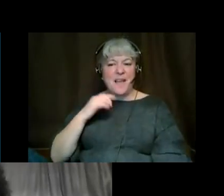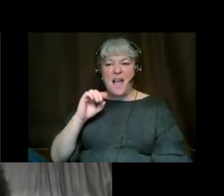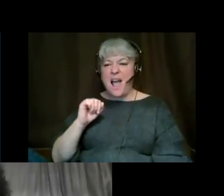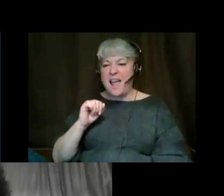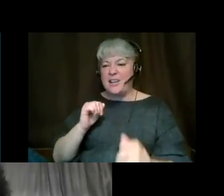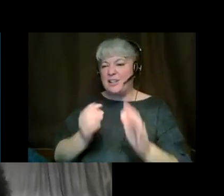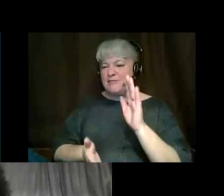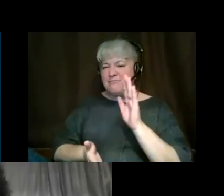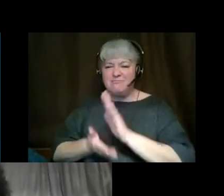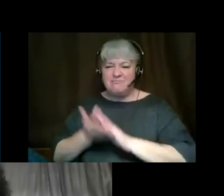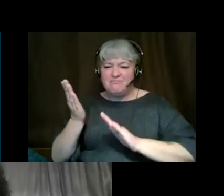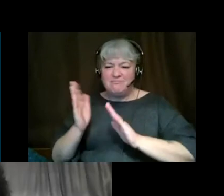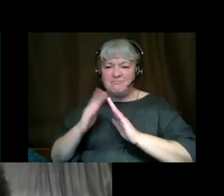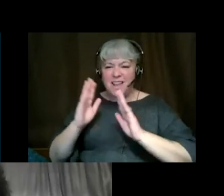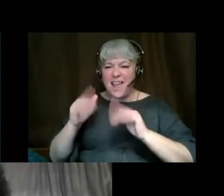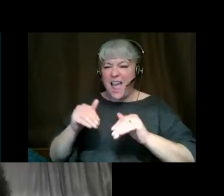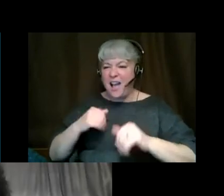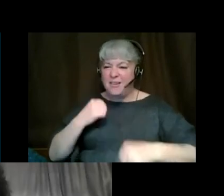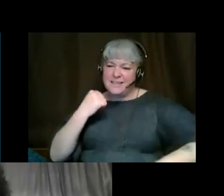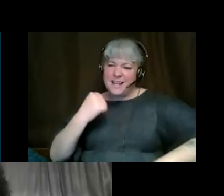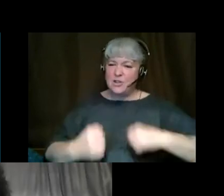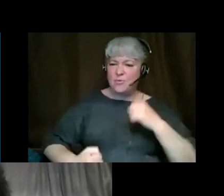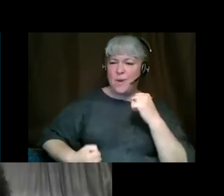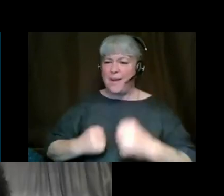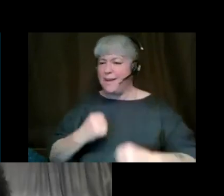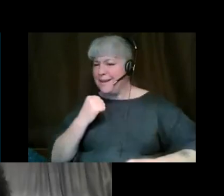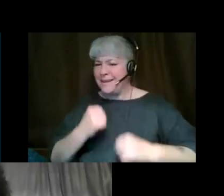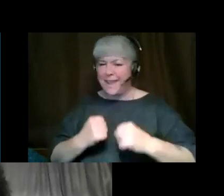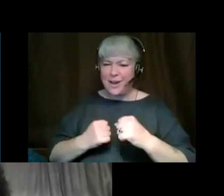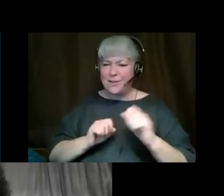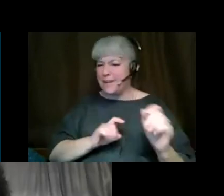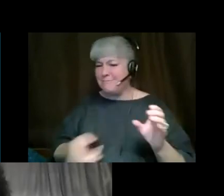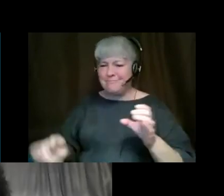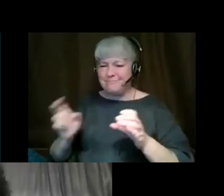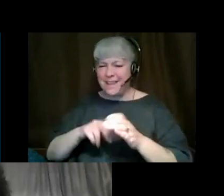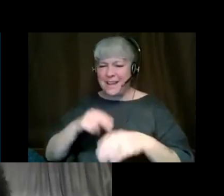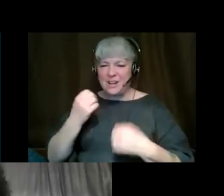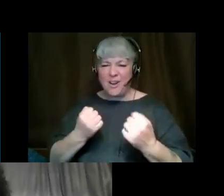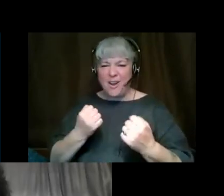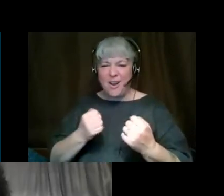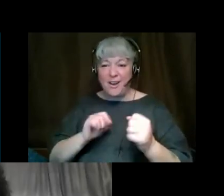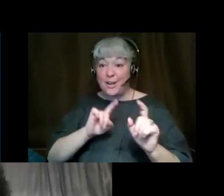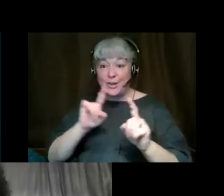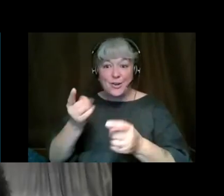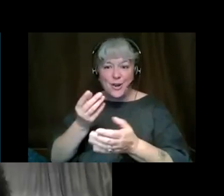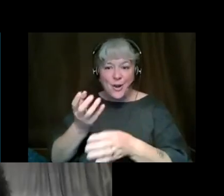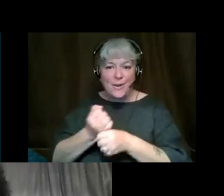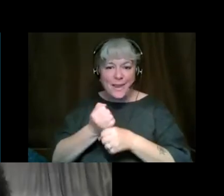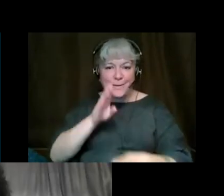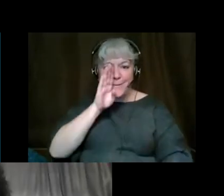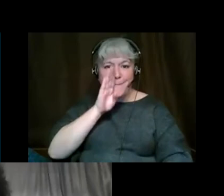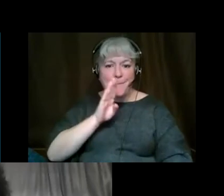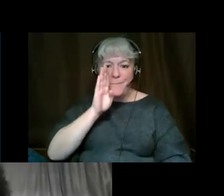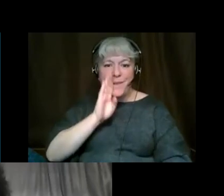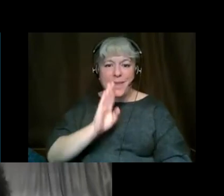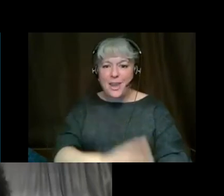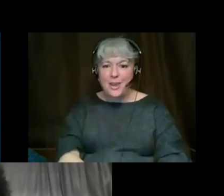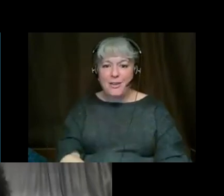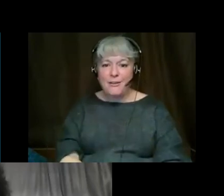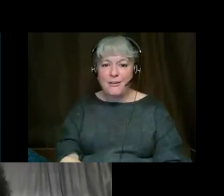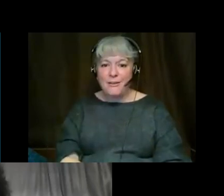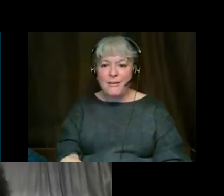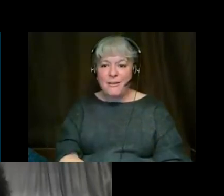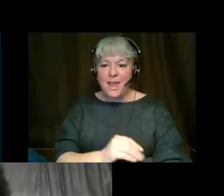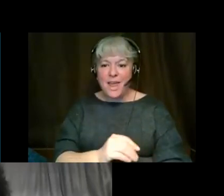house and jump in the car and go get a beer. And I didn't have to